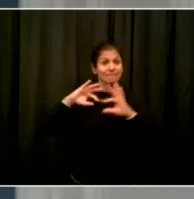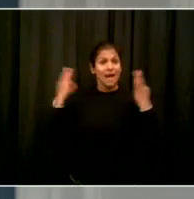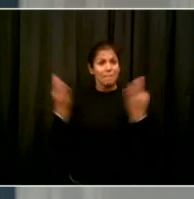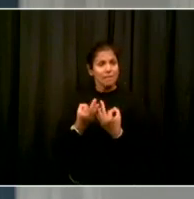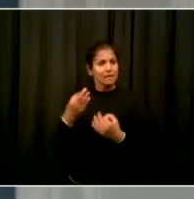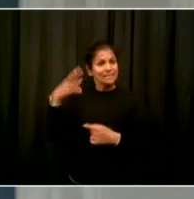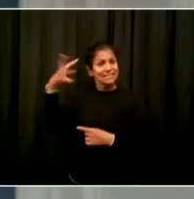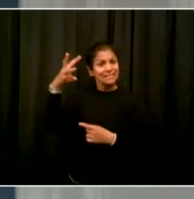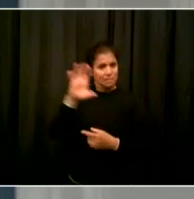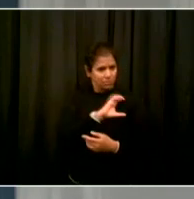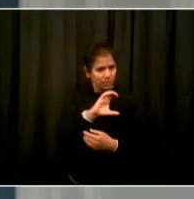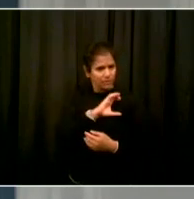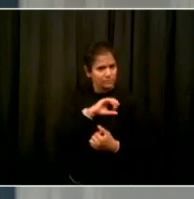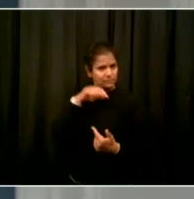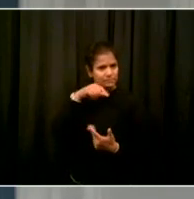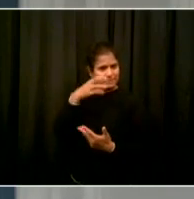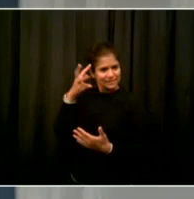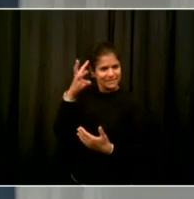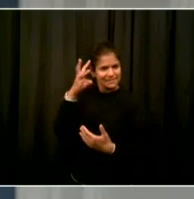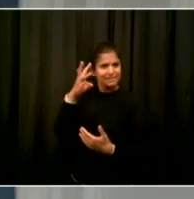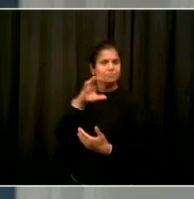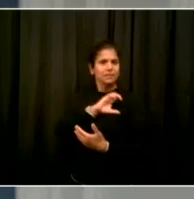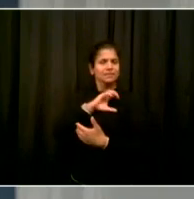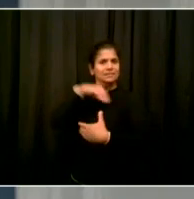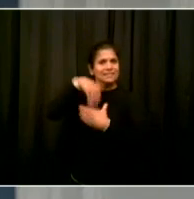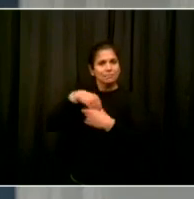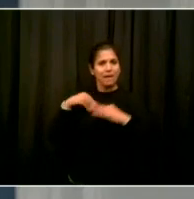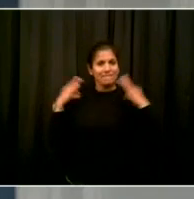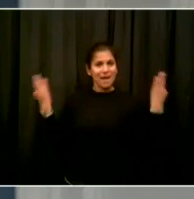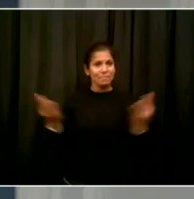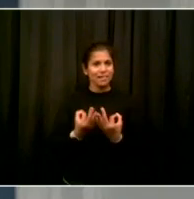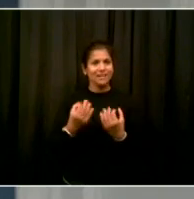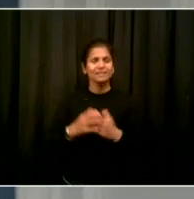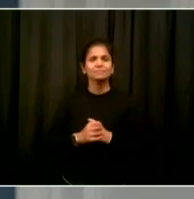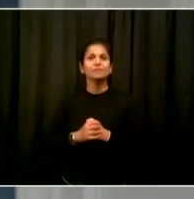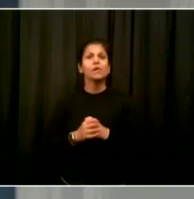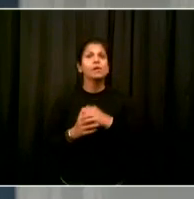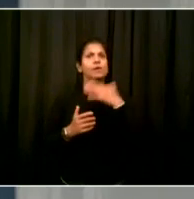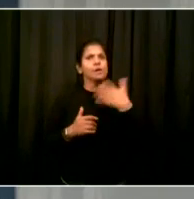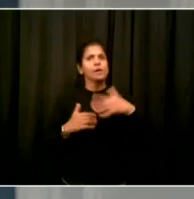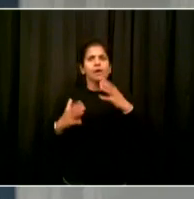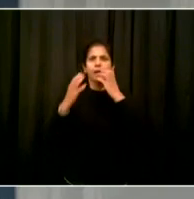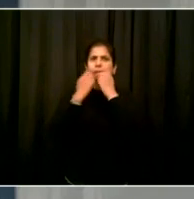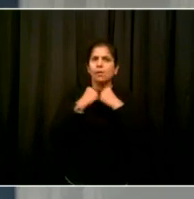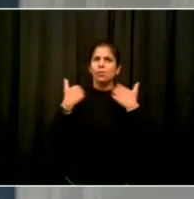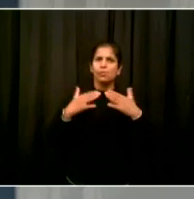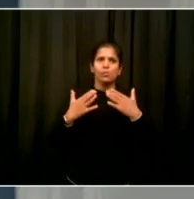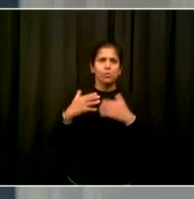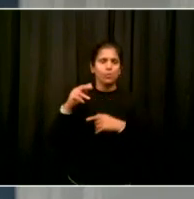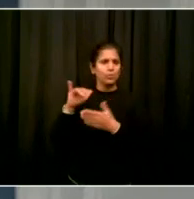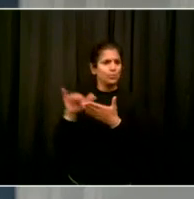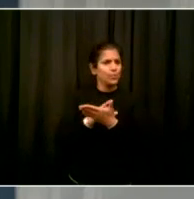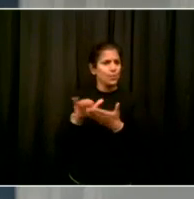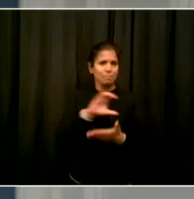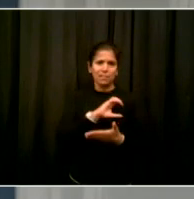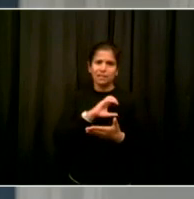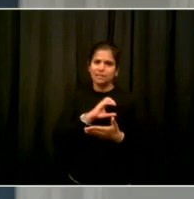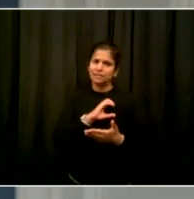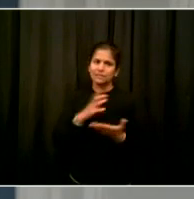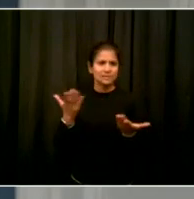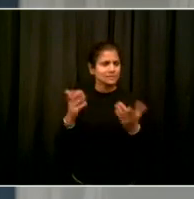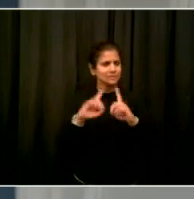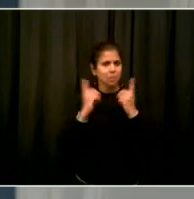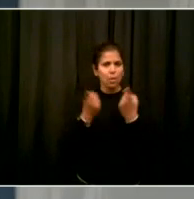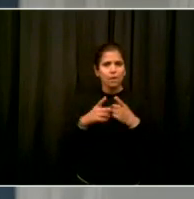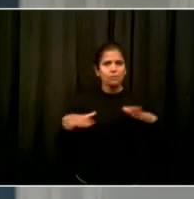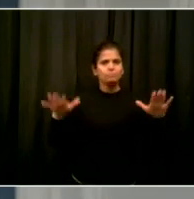NYPD family, which is my inherited family, my chosen family. And I like to thank each and every one of them, because I wouldn't